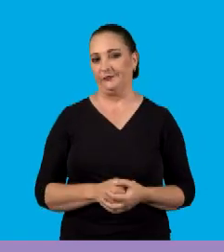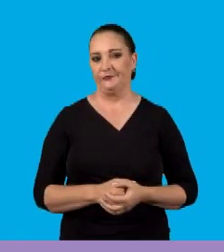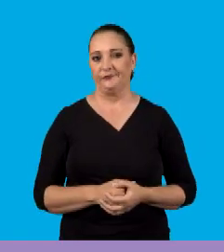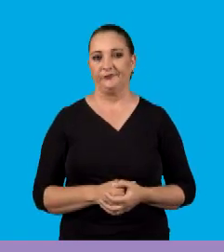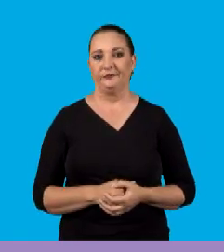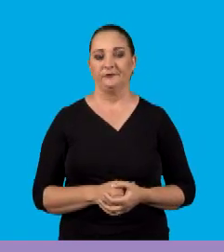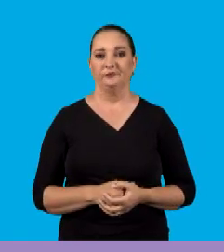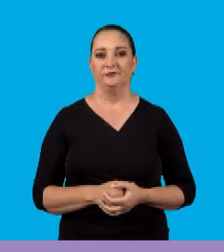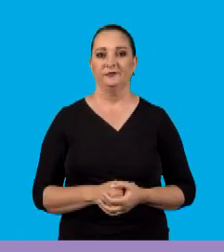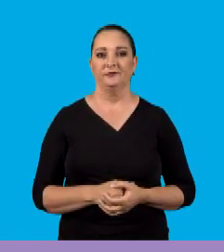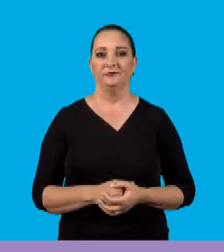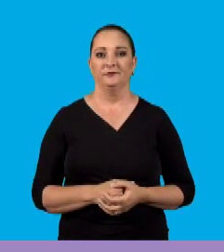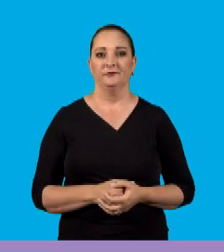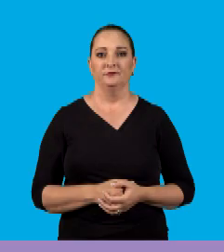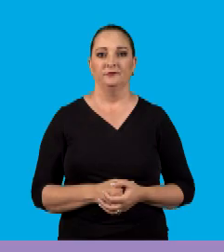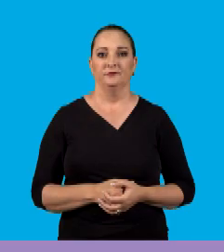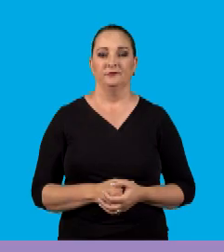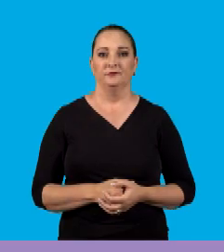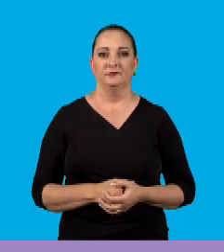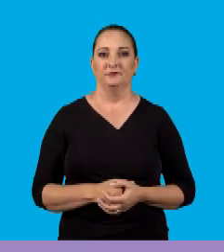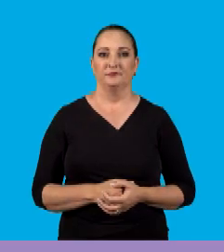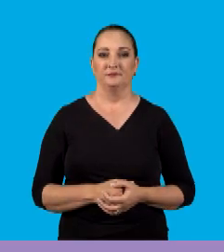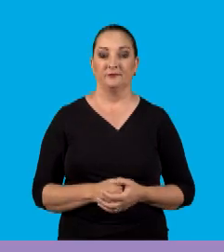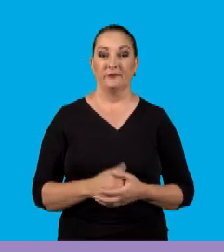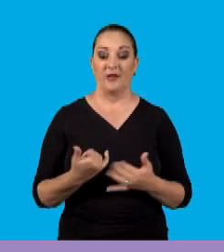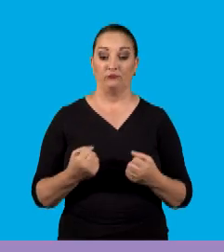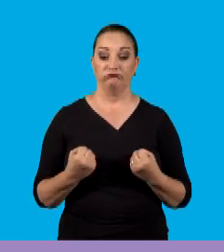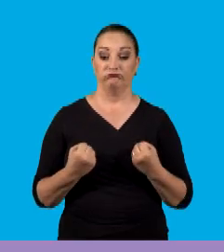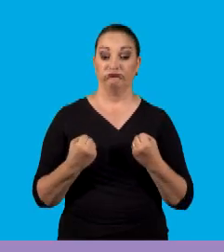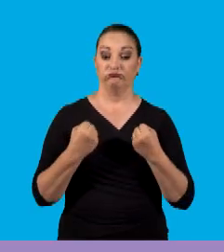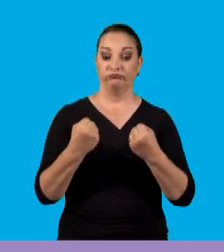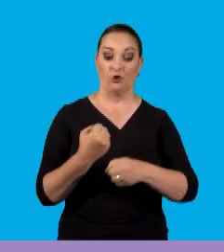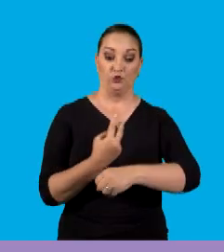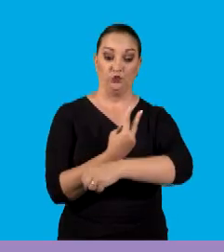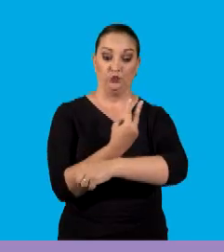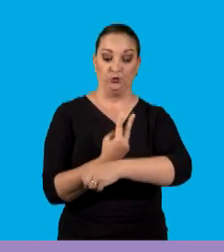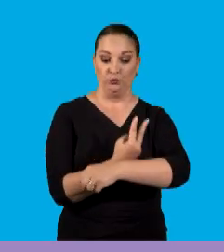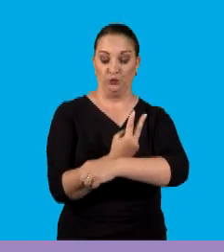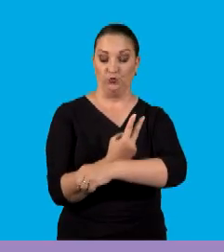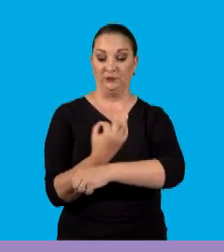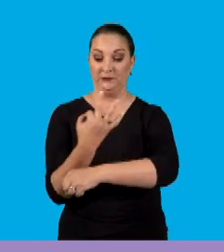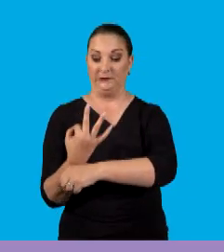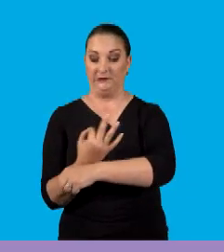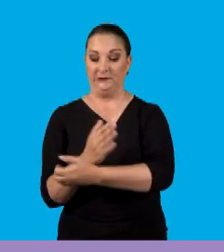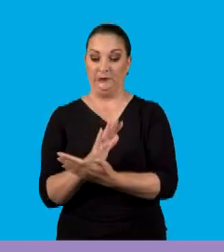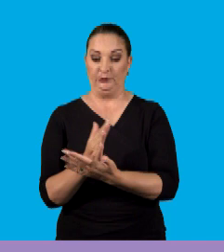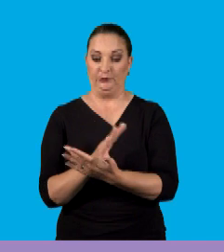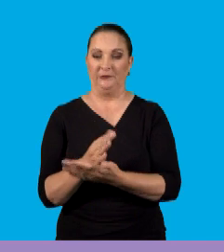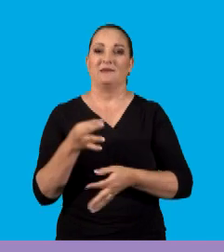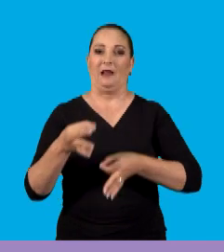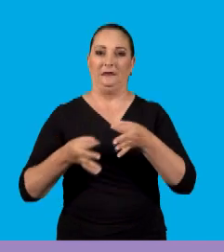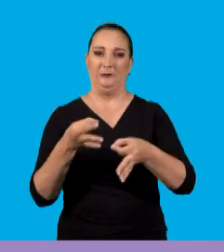Next, it says, explain the motion of the car between 2 and 3 hours. So we are going to go to